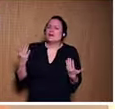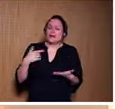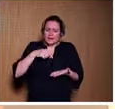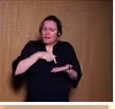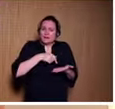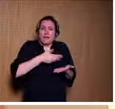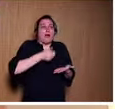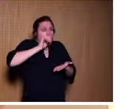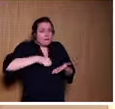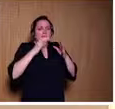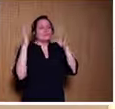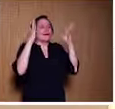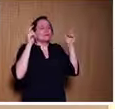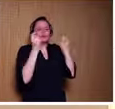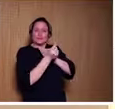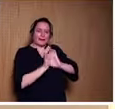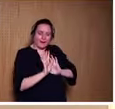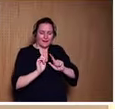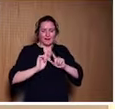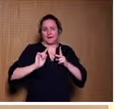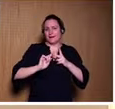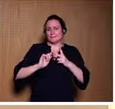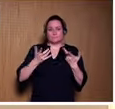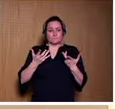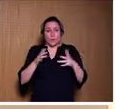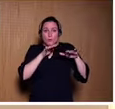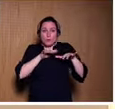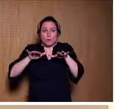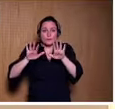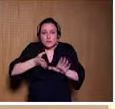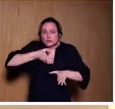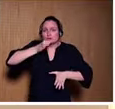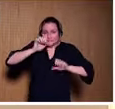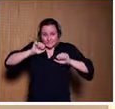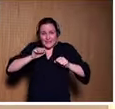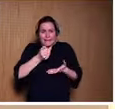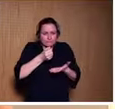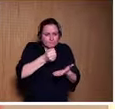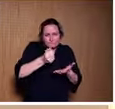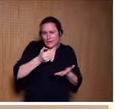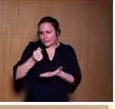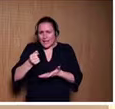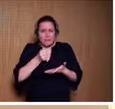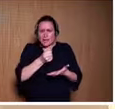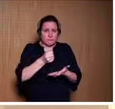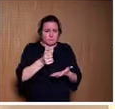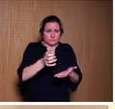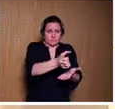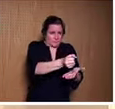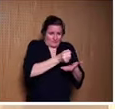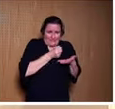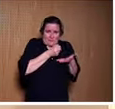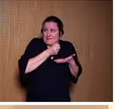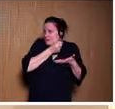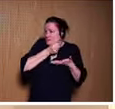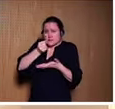to address better access to water and sanitation. So that opportunity cost of what it's forcing us to focus our resource and